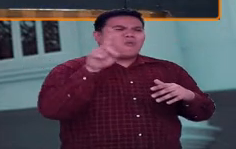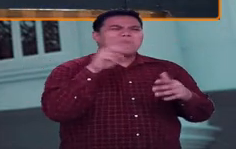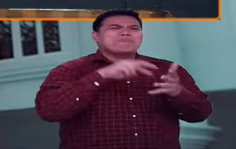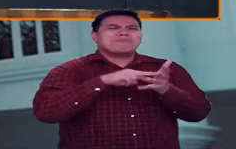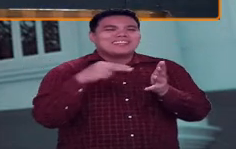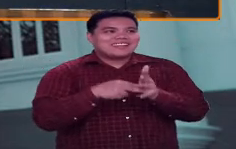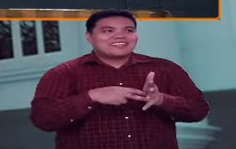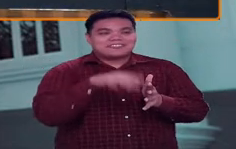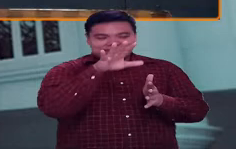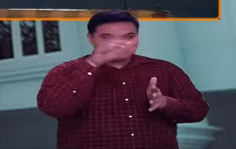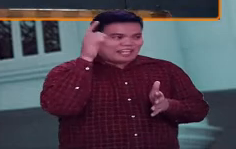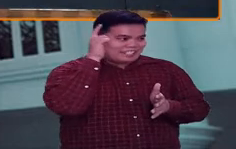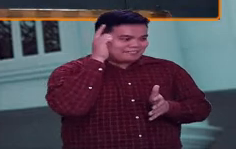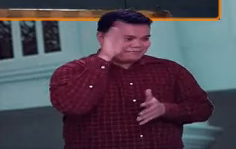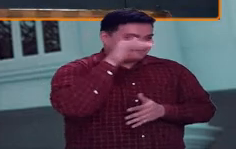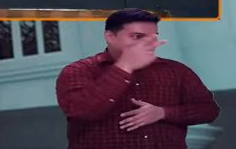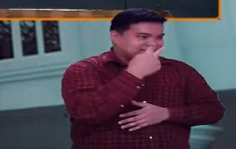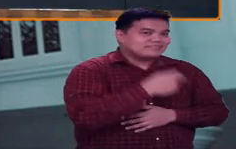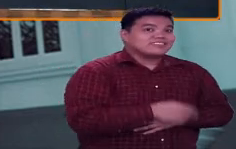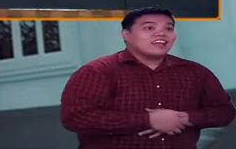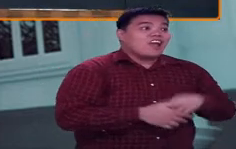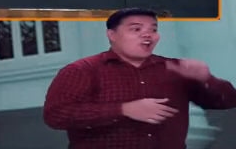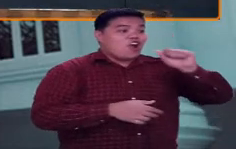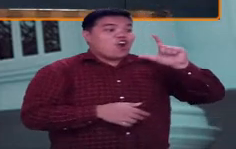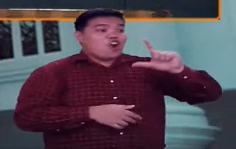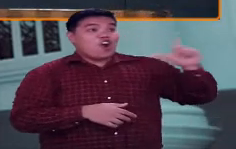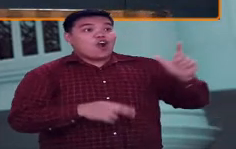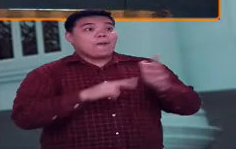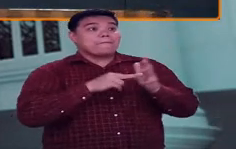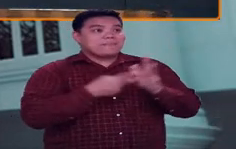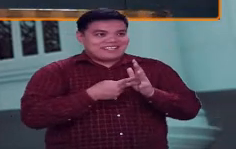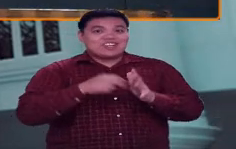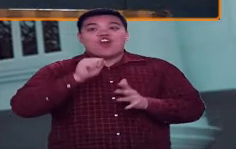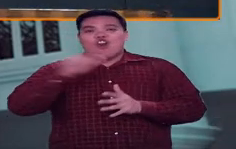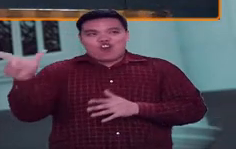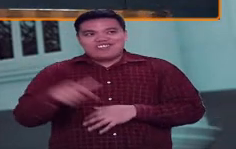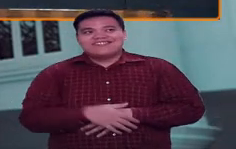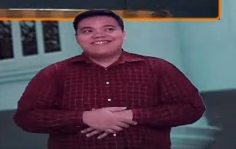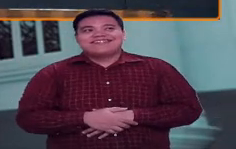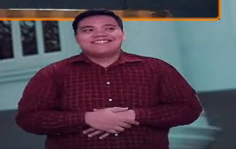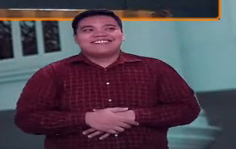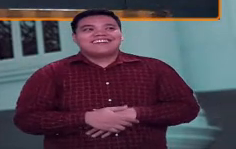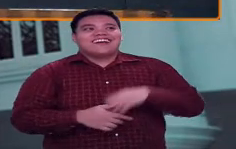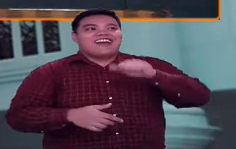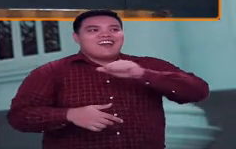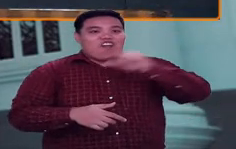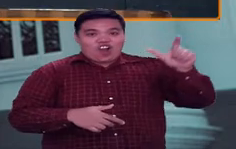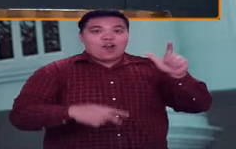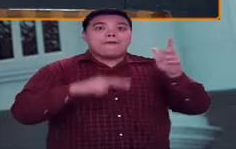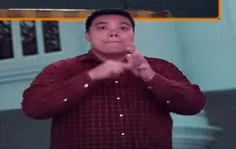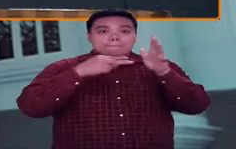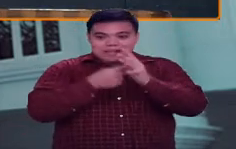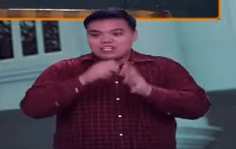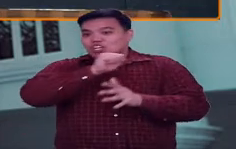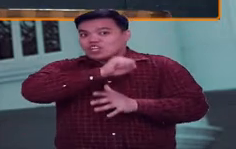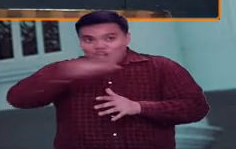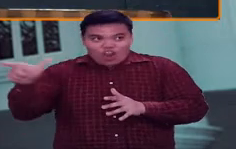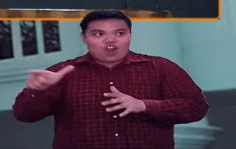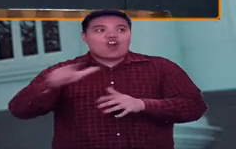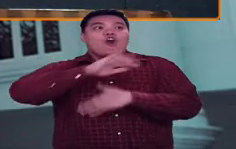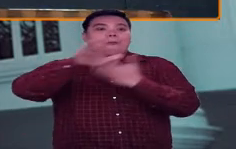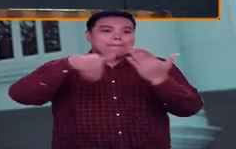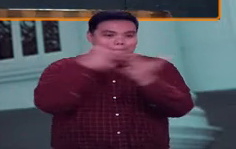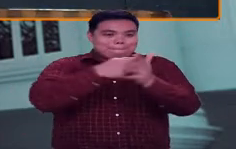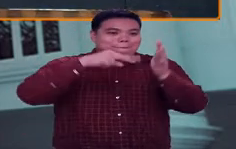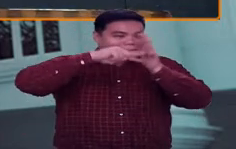deep. So listen carefully. All means all. And that's all